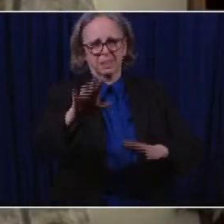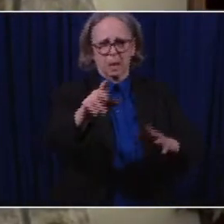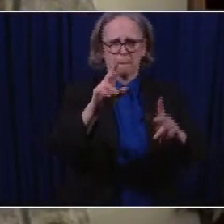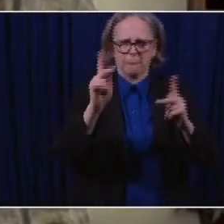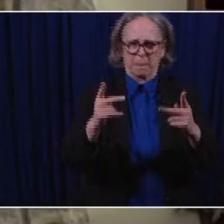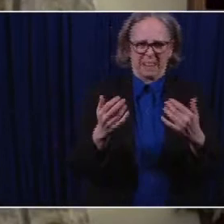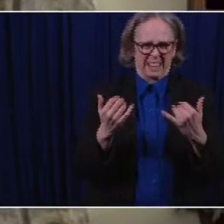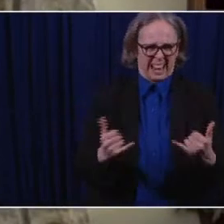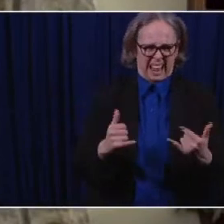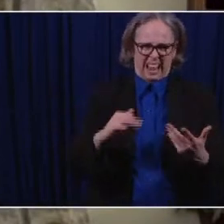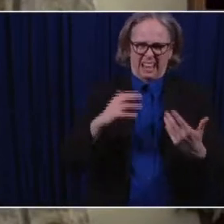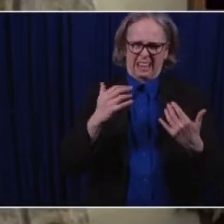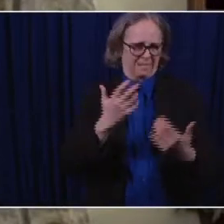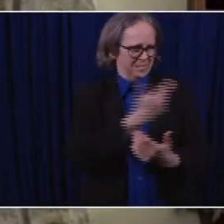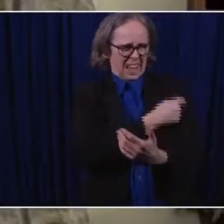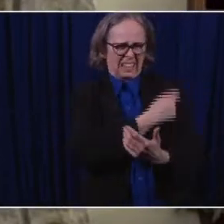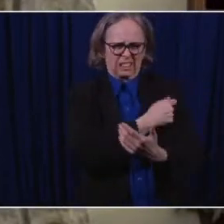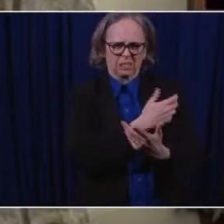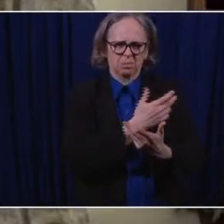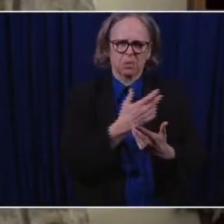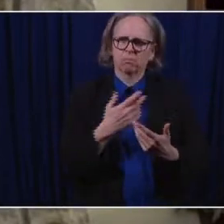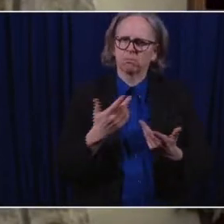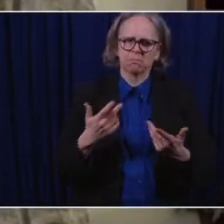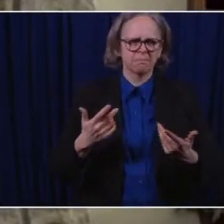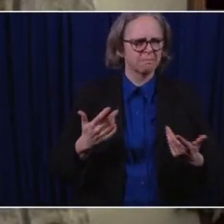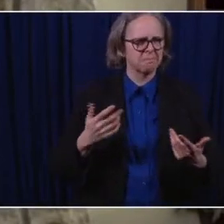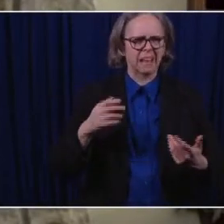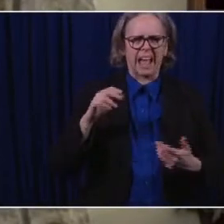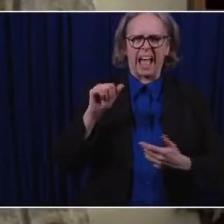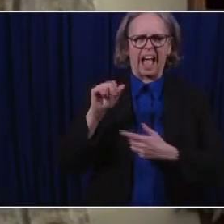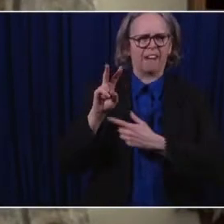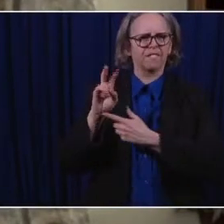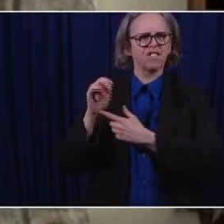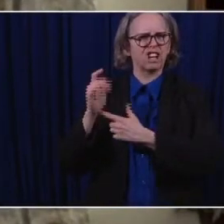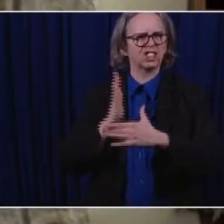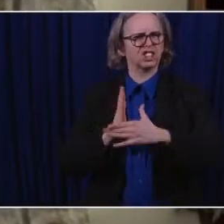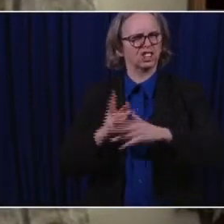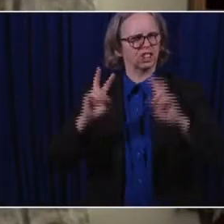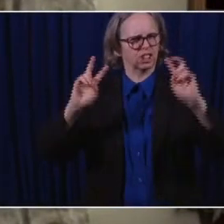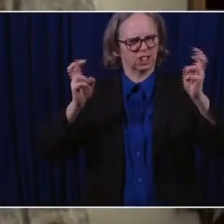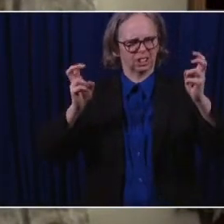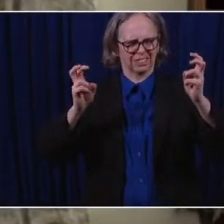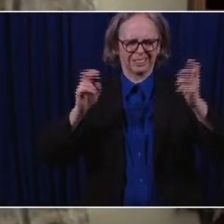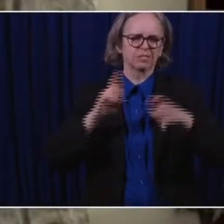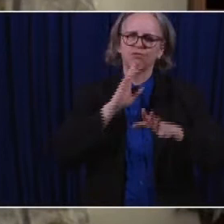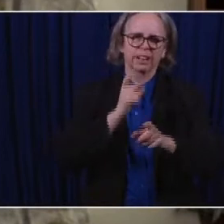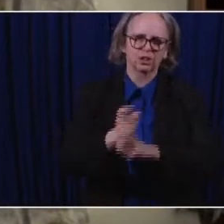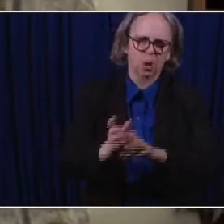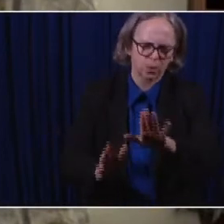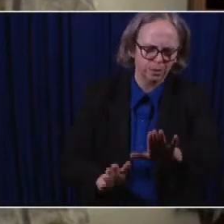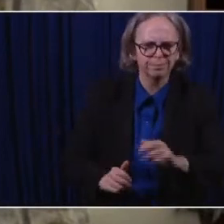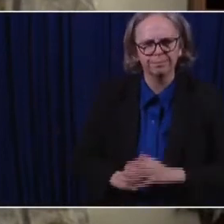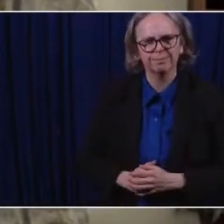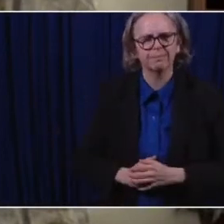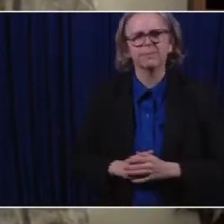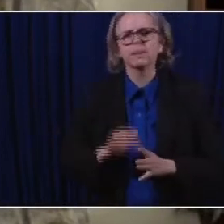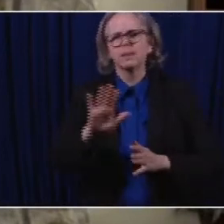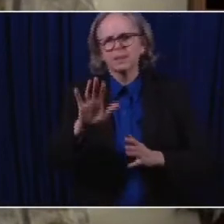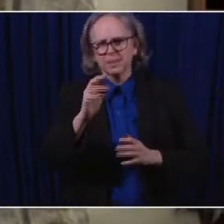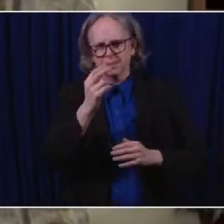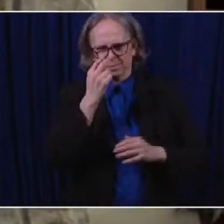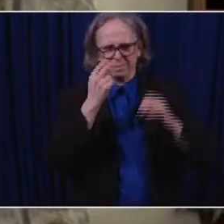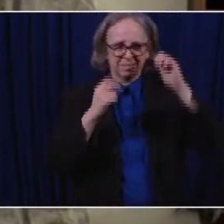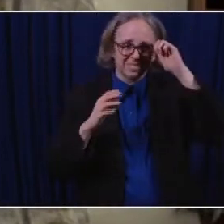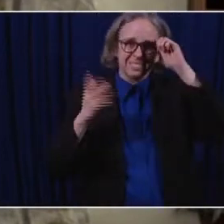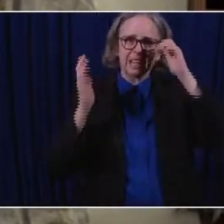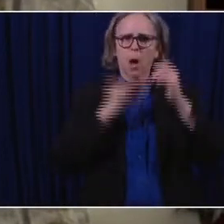I'm just joking with you a little bit. But our goal is to get the most vulnerable people